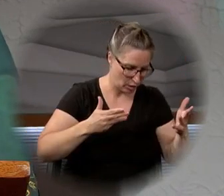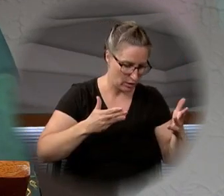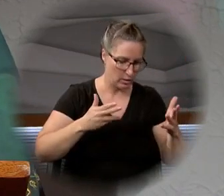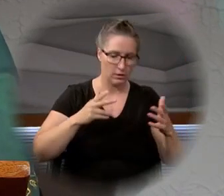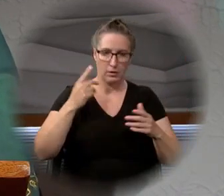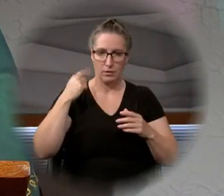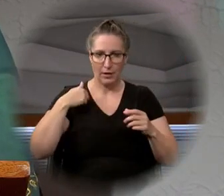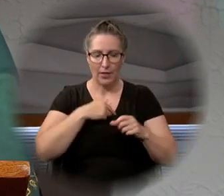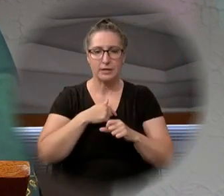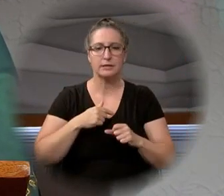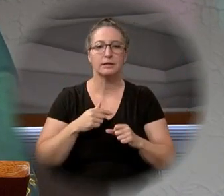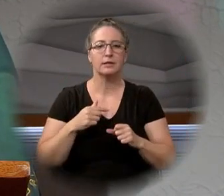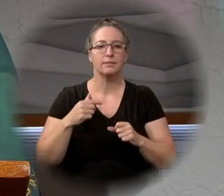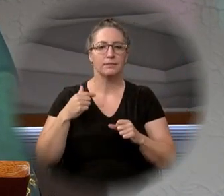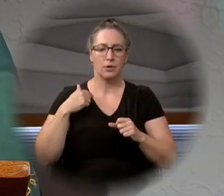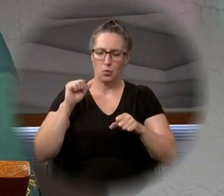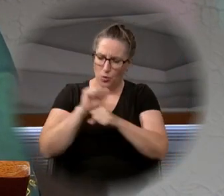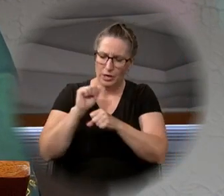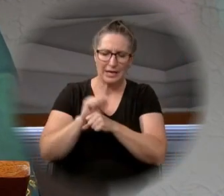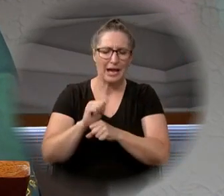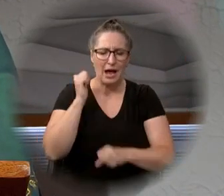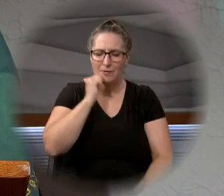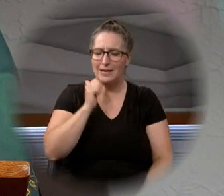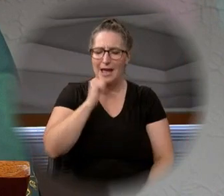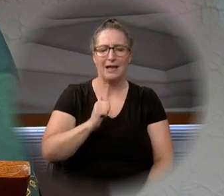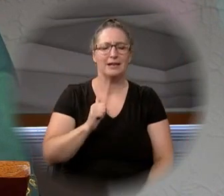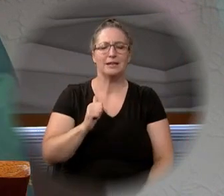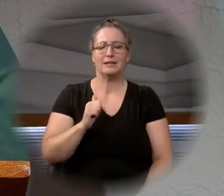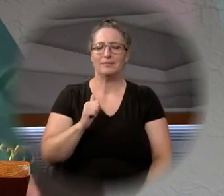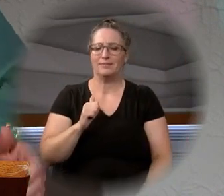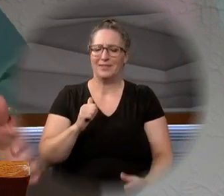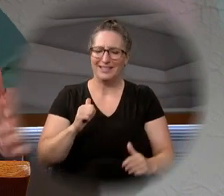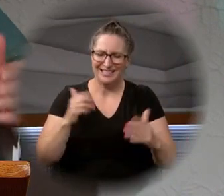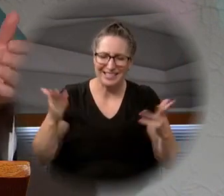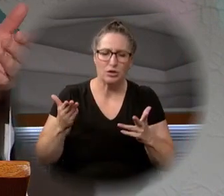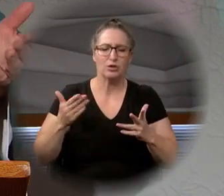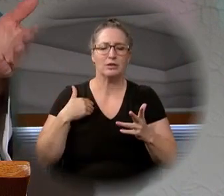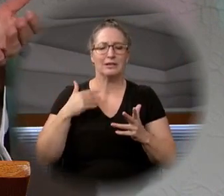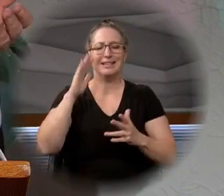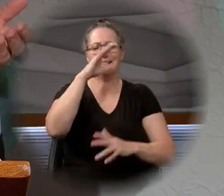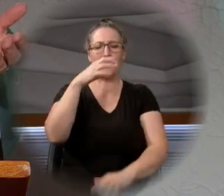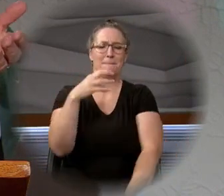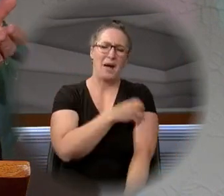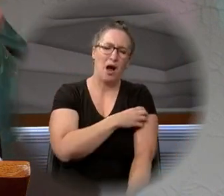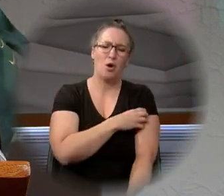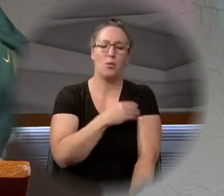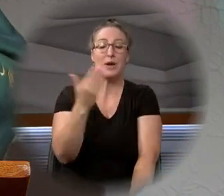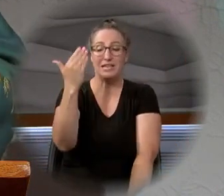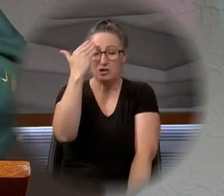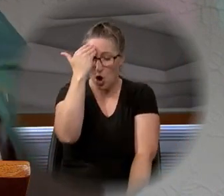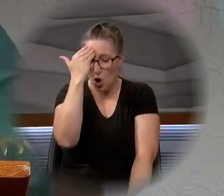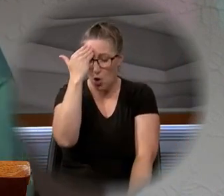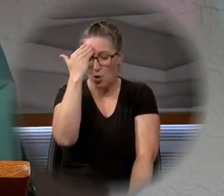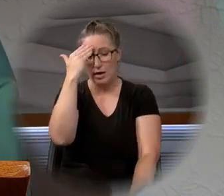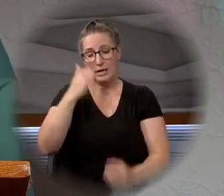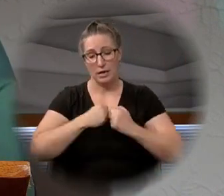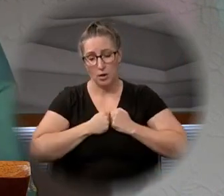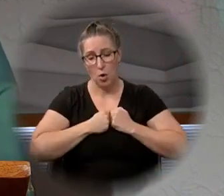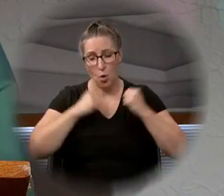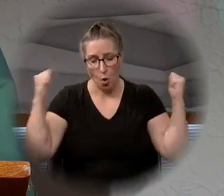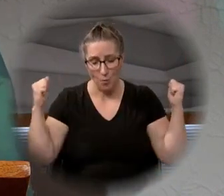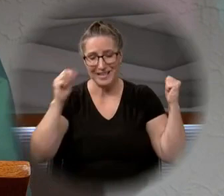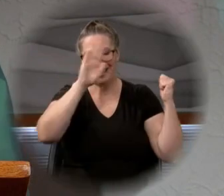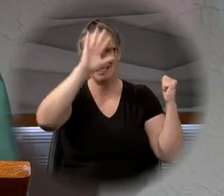is very present in our world and working and being a part of our lives. Just the power when we are aware of that and open to